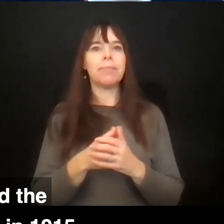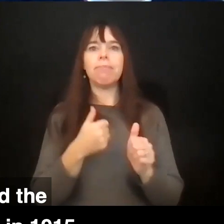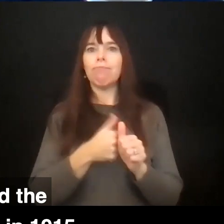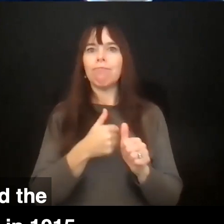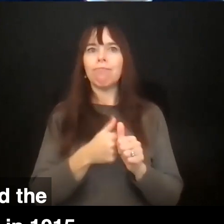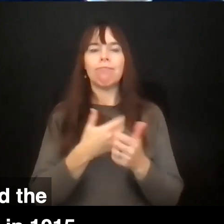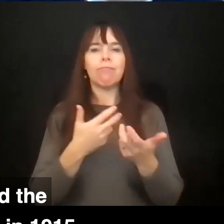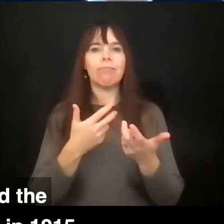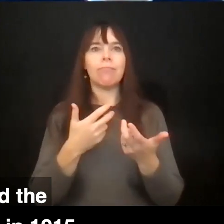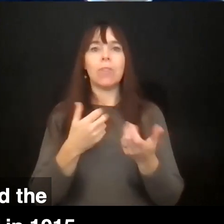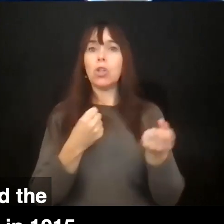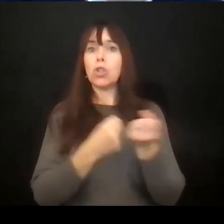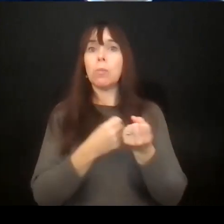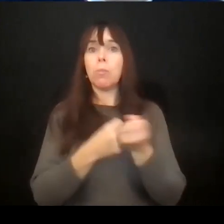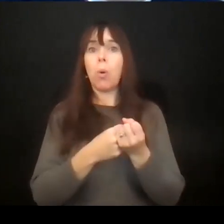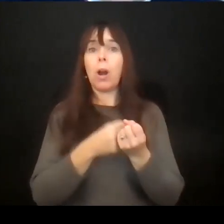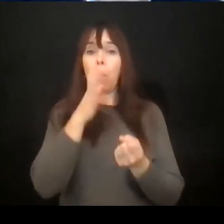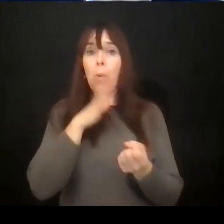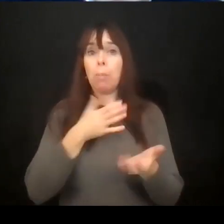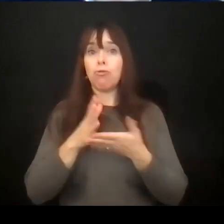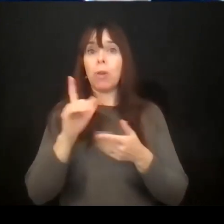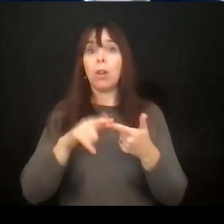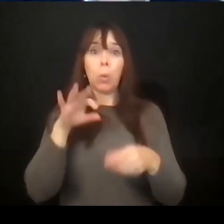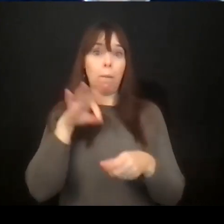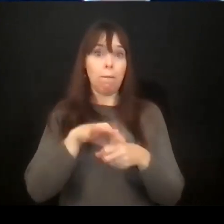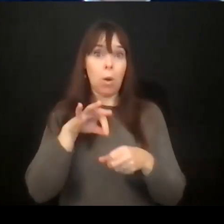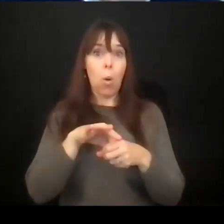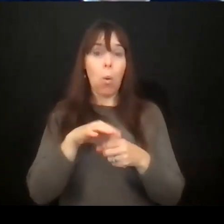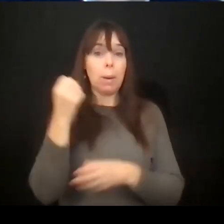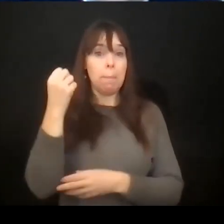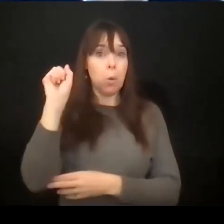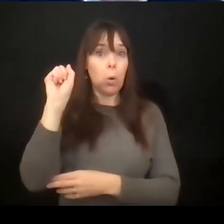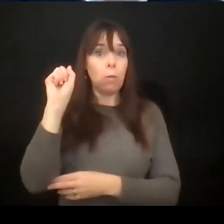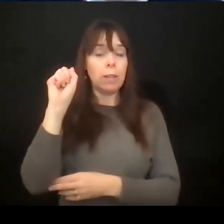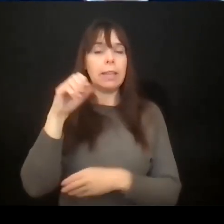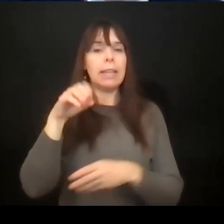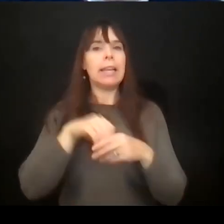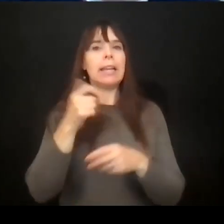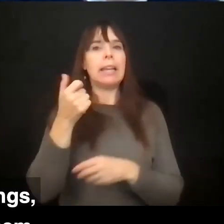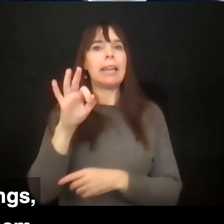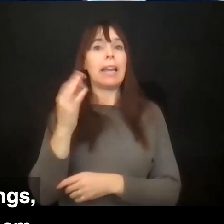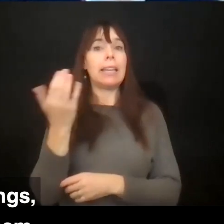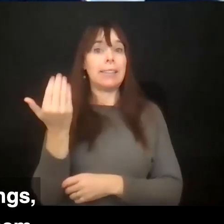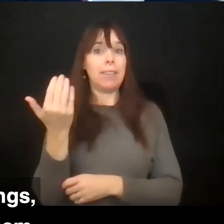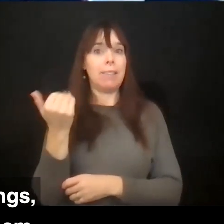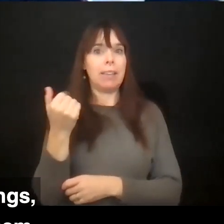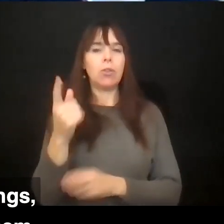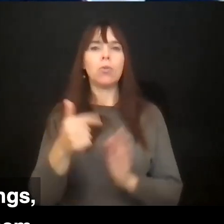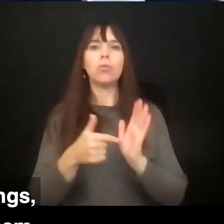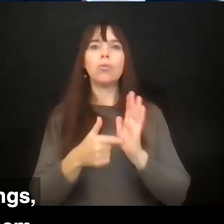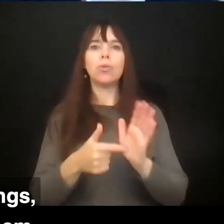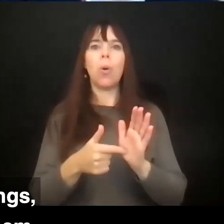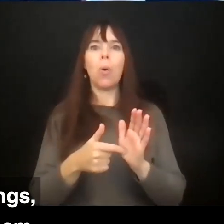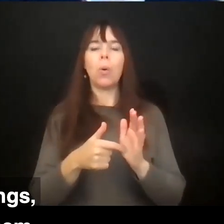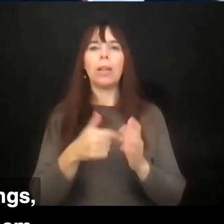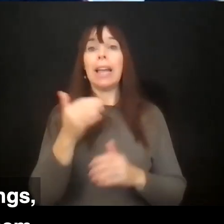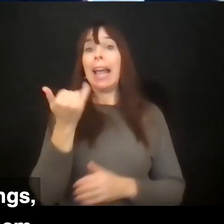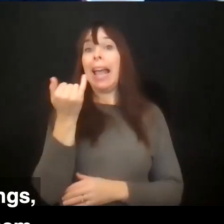supported the suffragette movement, and in 1915 she showed 18